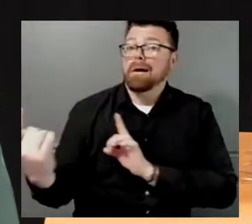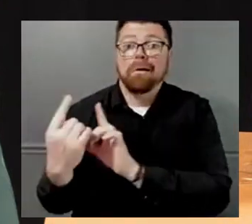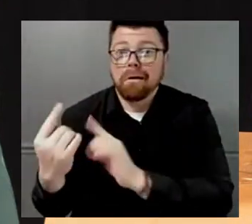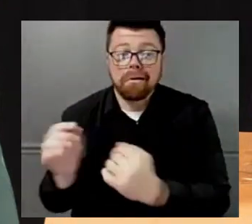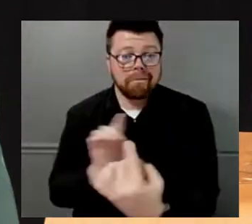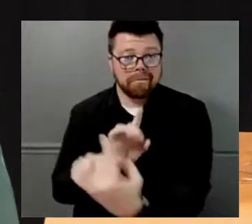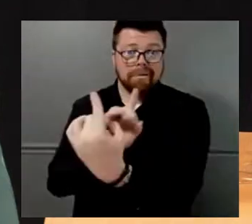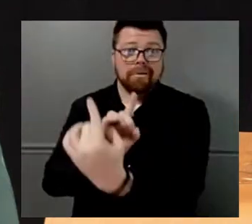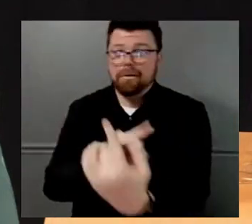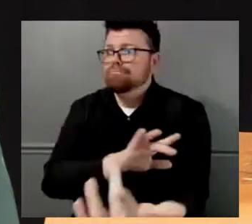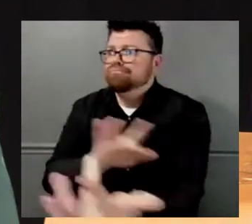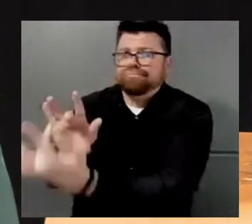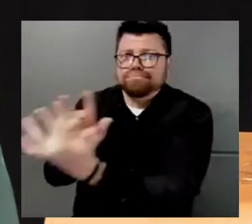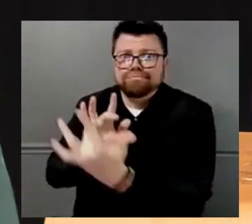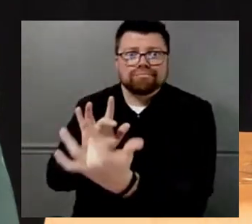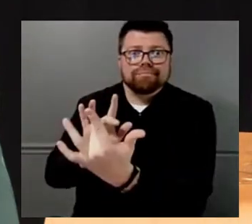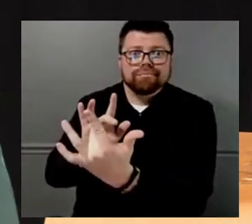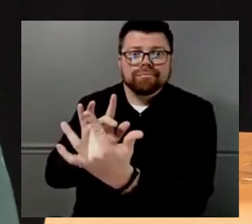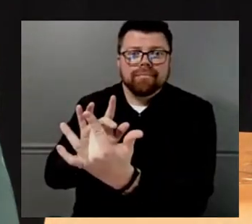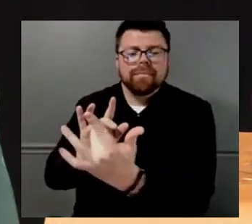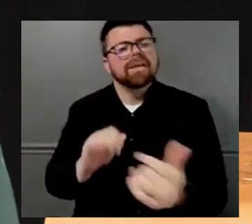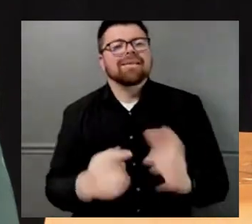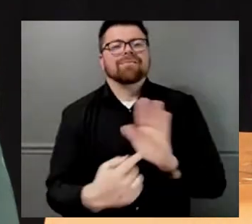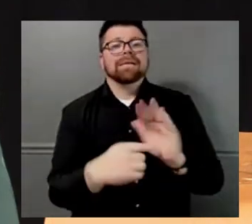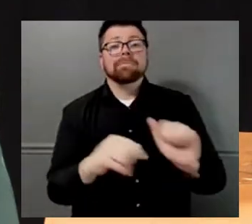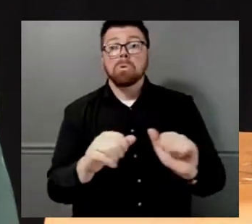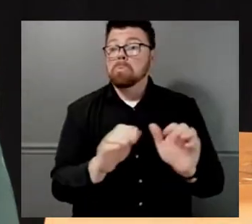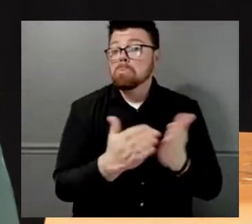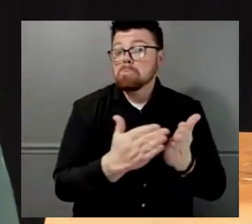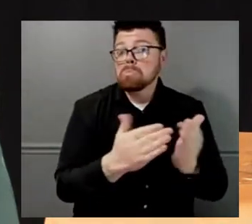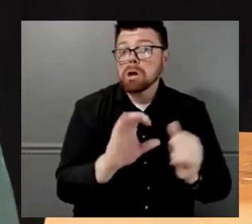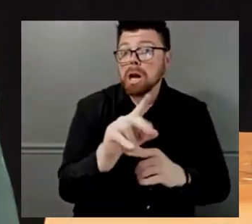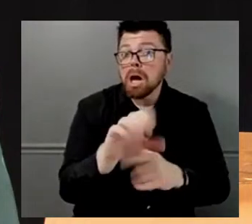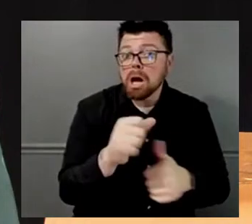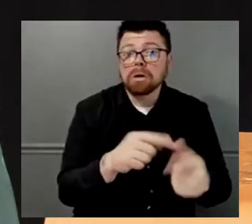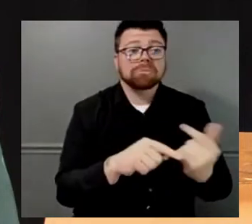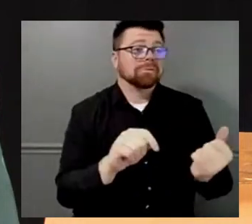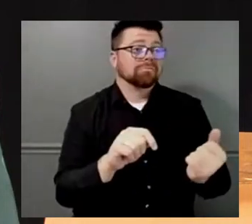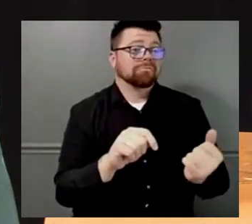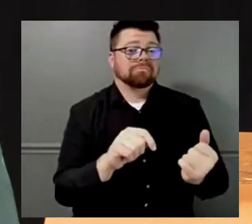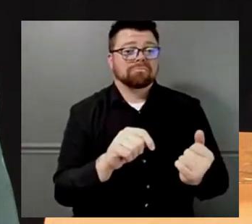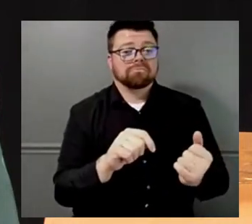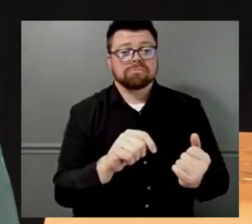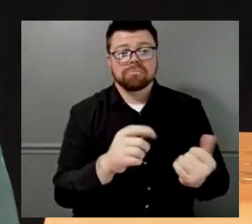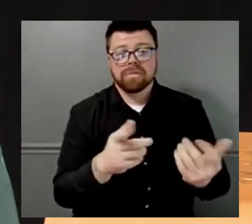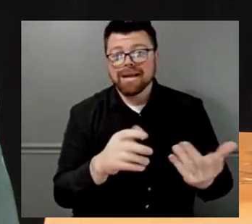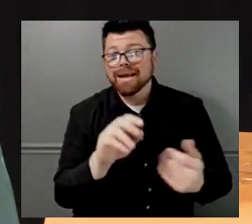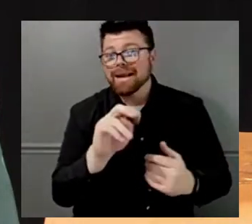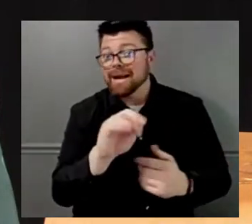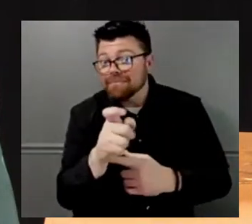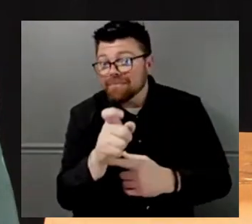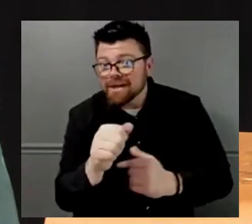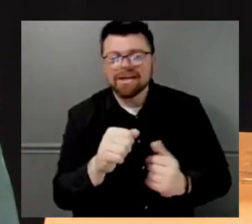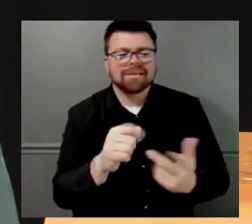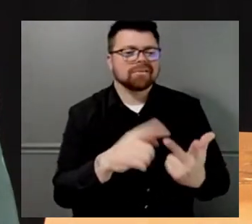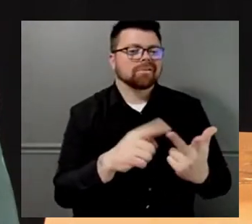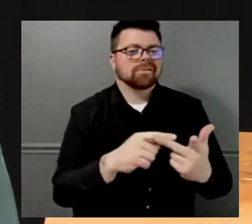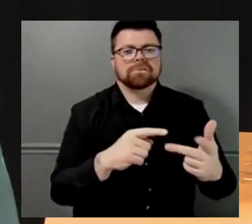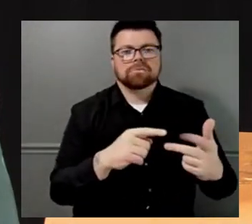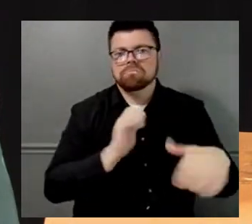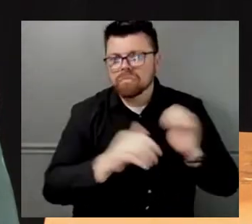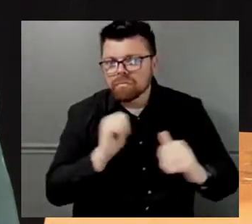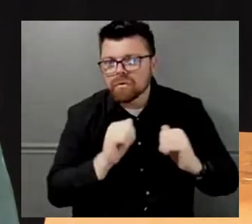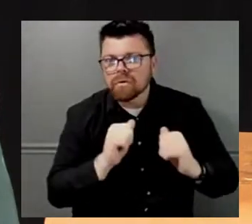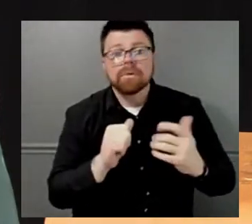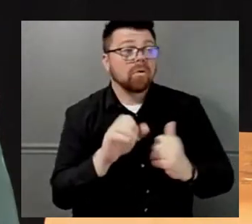they talk about movies or Netflix shows at lunch. Why not talk about something, like read a book together that has to do with civic